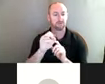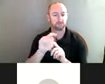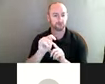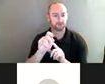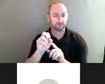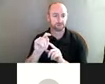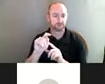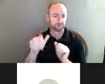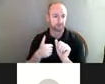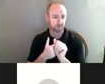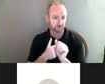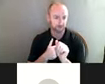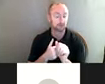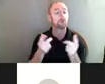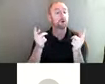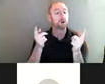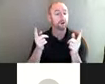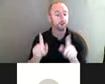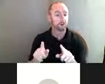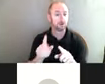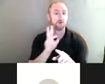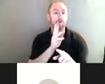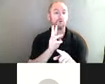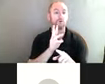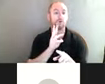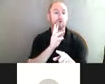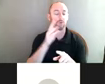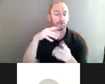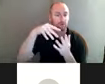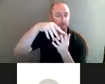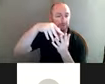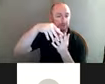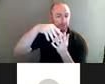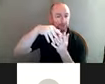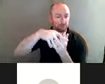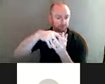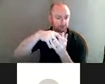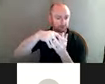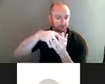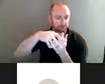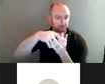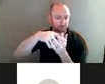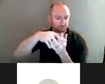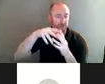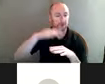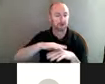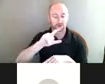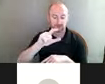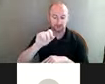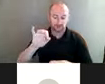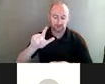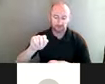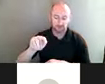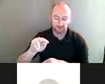behind. And what happens is water will seep through this joint set next to the cliff line here and physically and